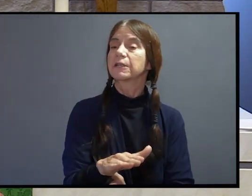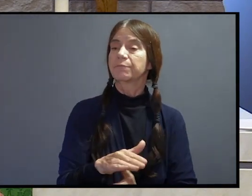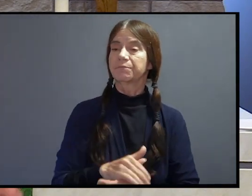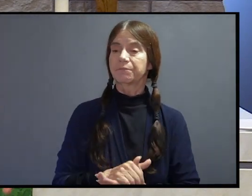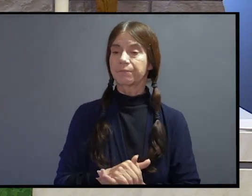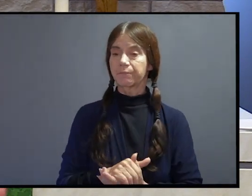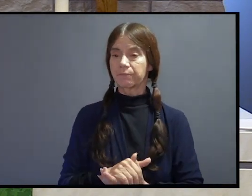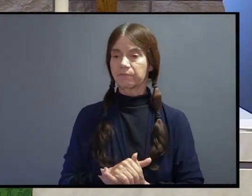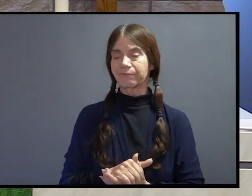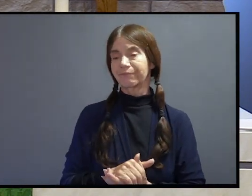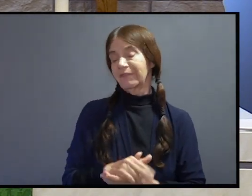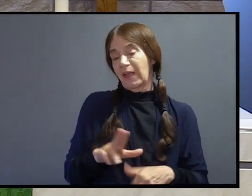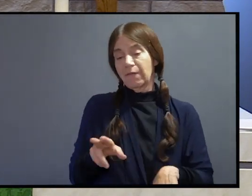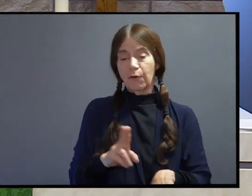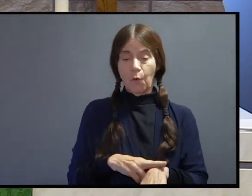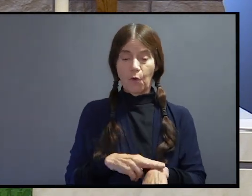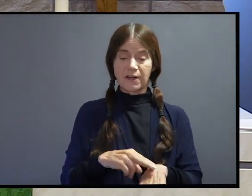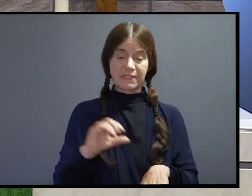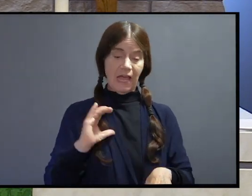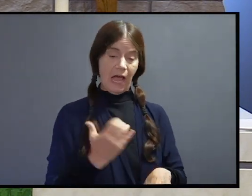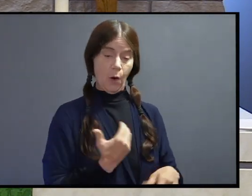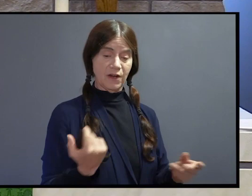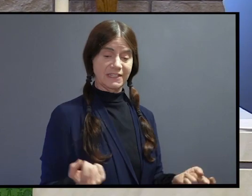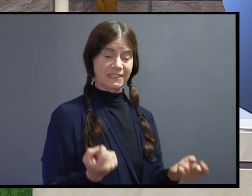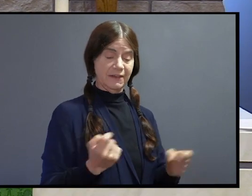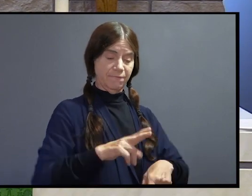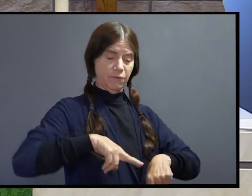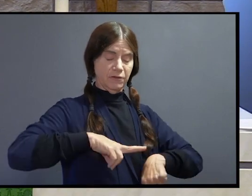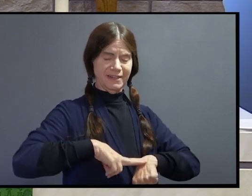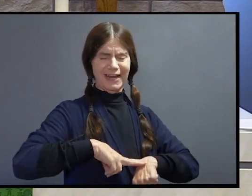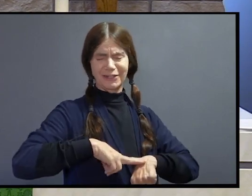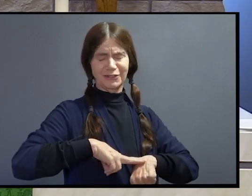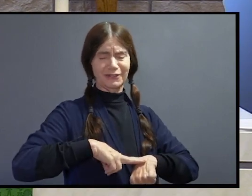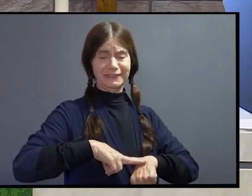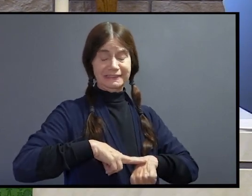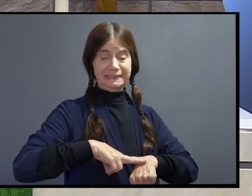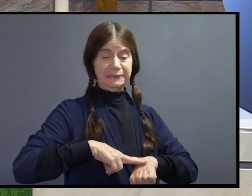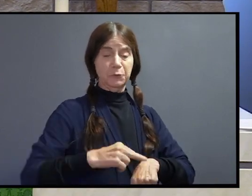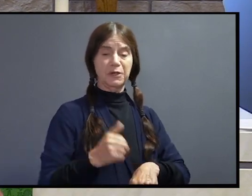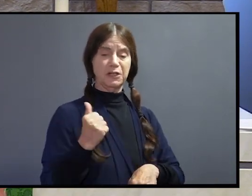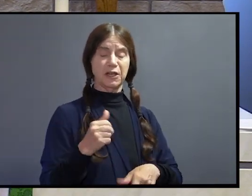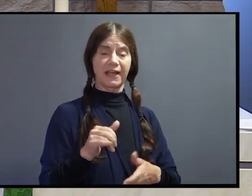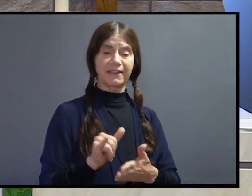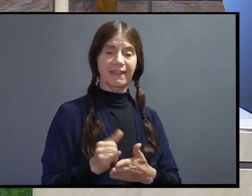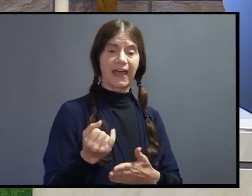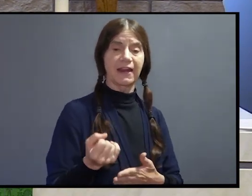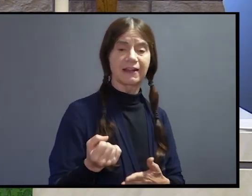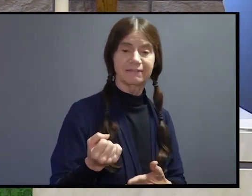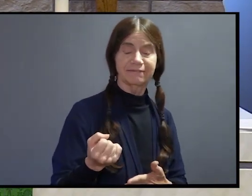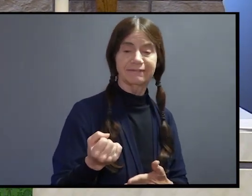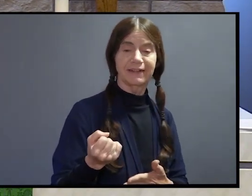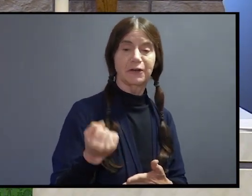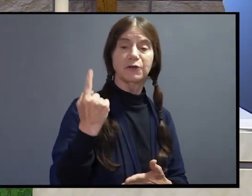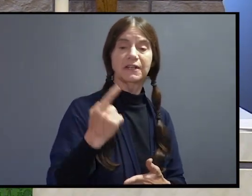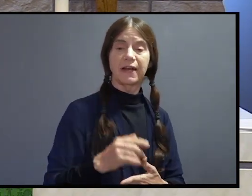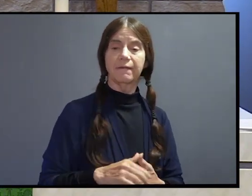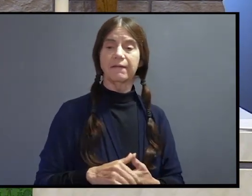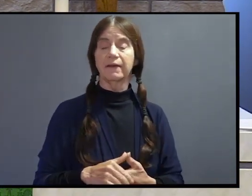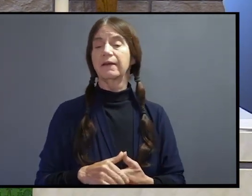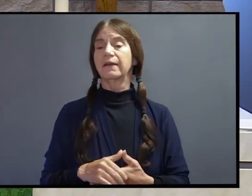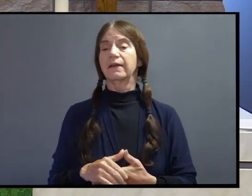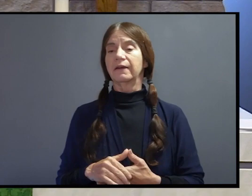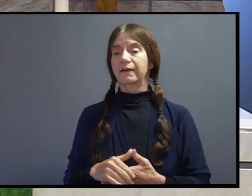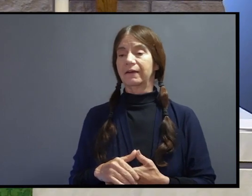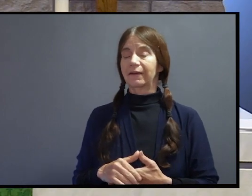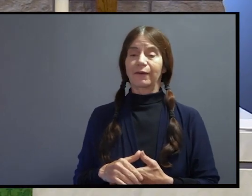Of course, our sinful nature objects to such an interpretation. I mean, on the one hand, we don't